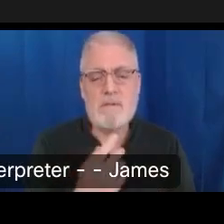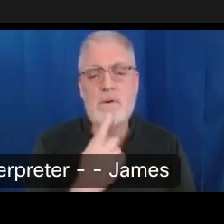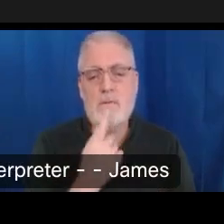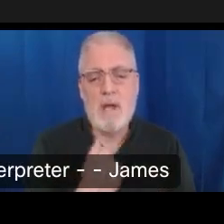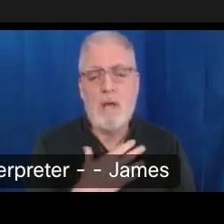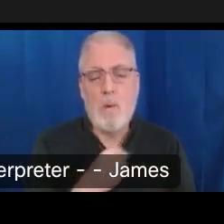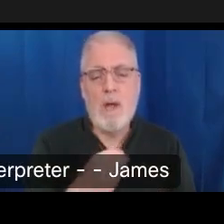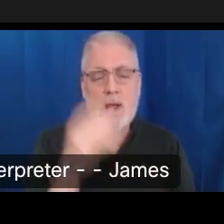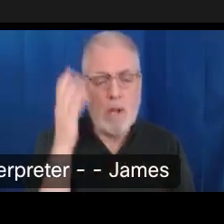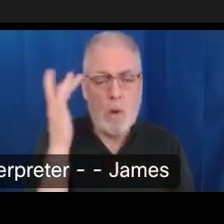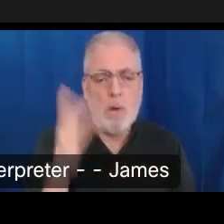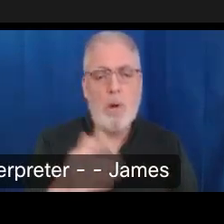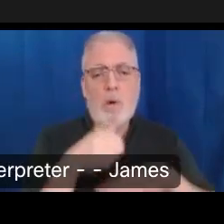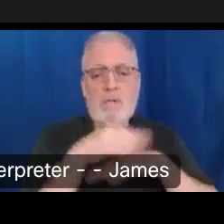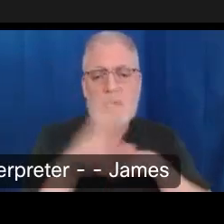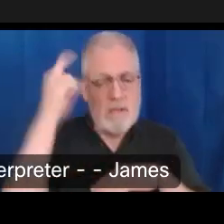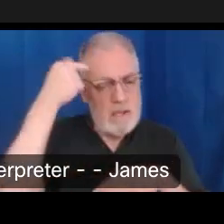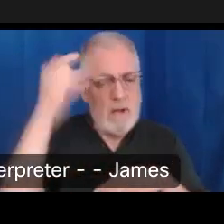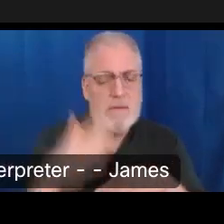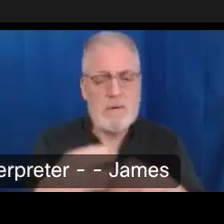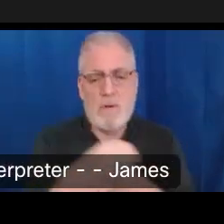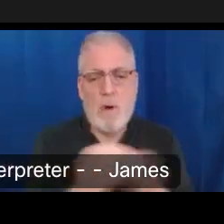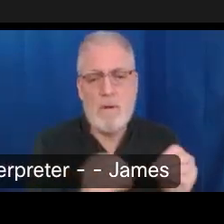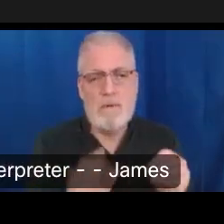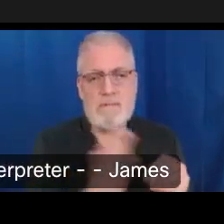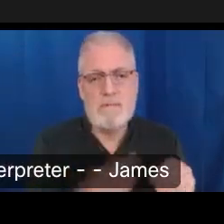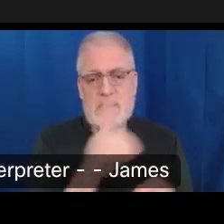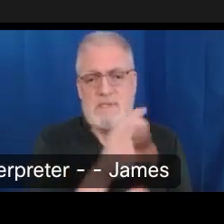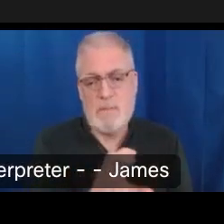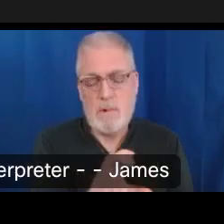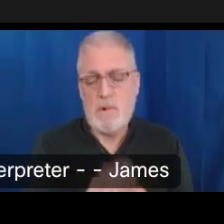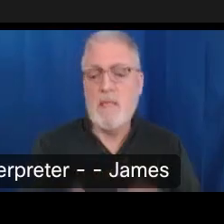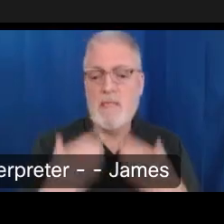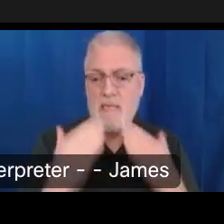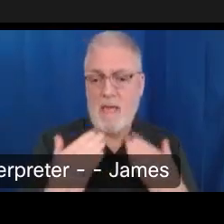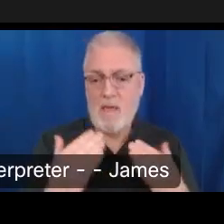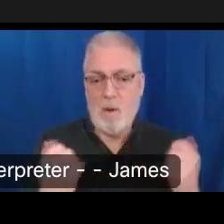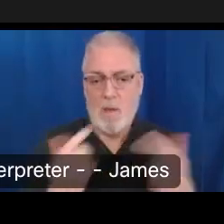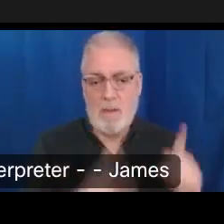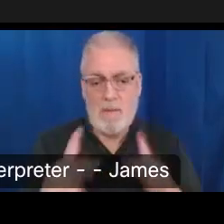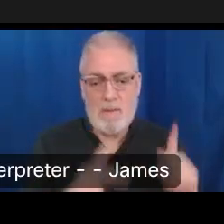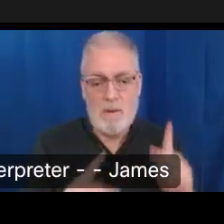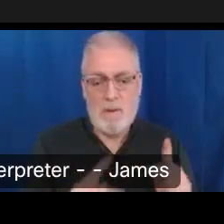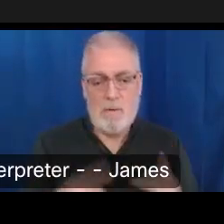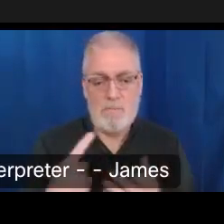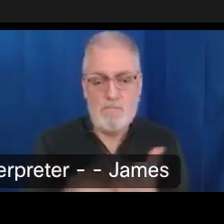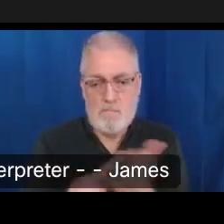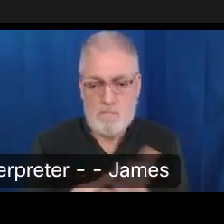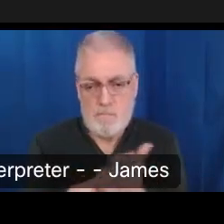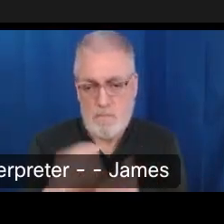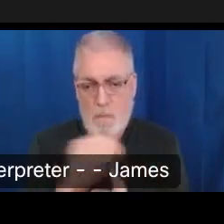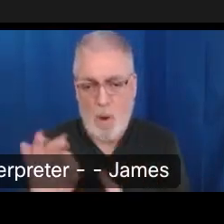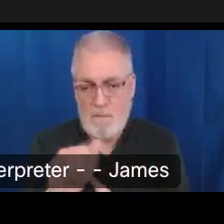in December. I think most of you recall that. And thanks to all the people who talked offline about this